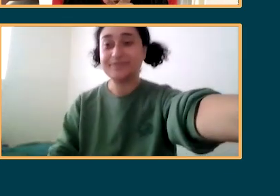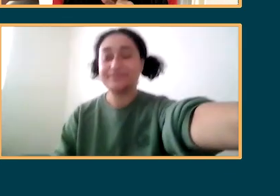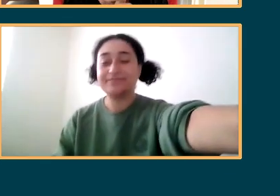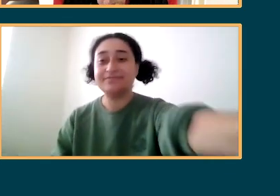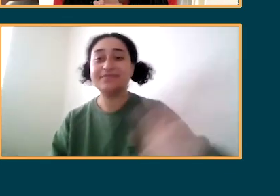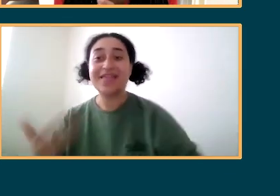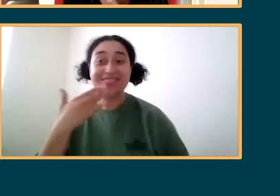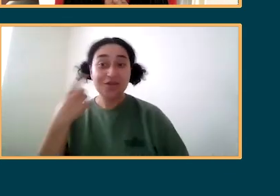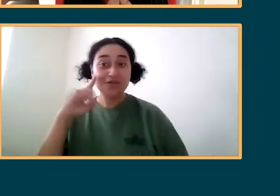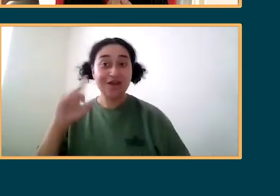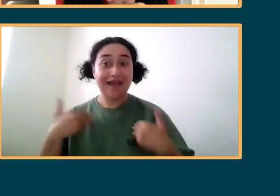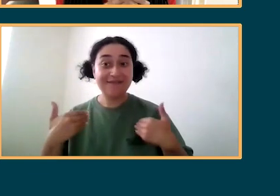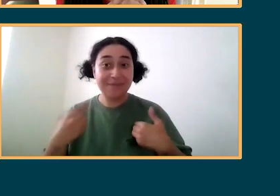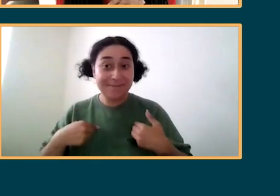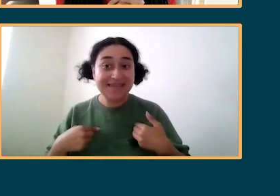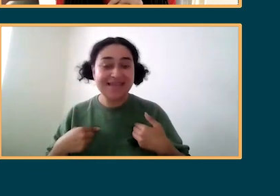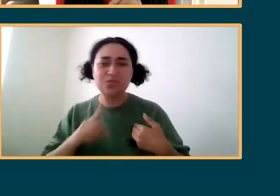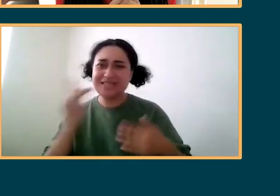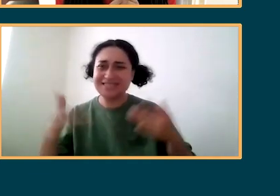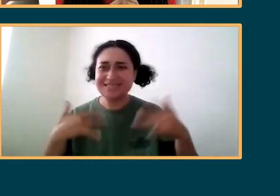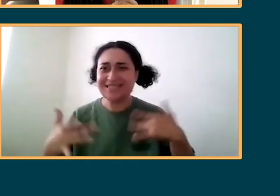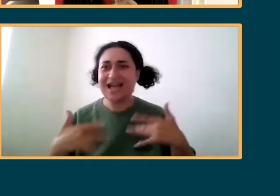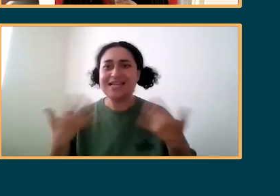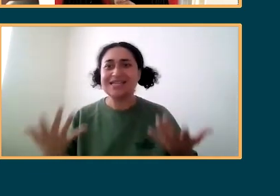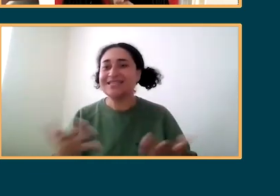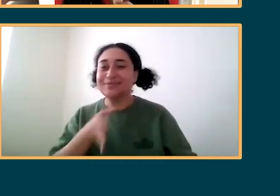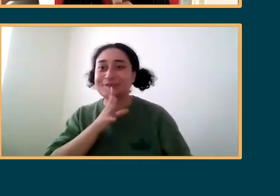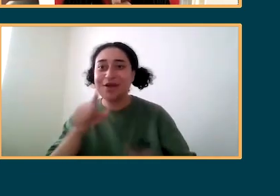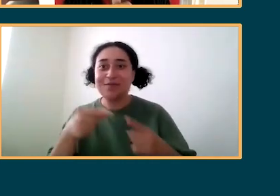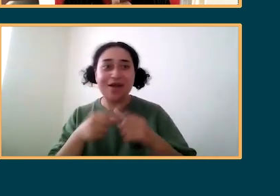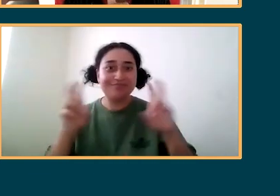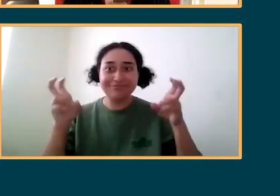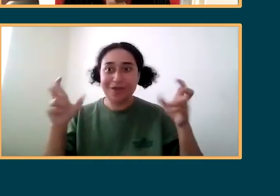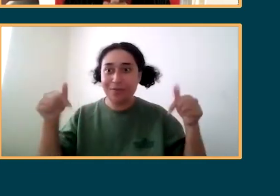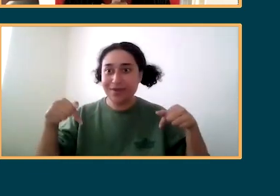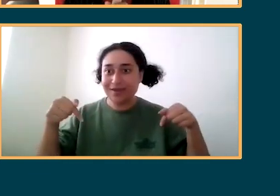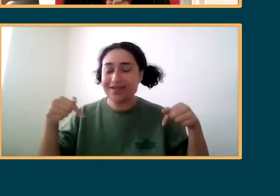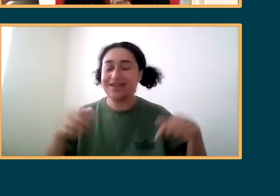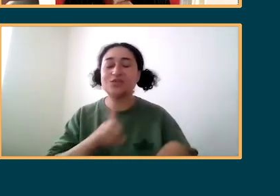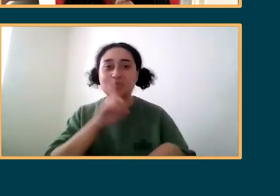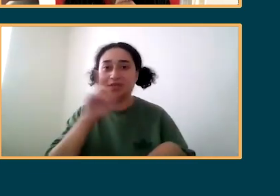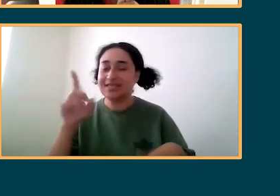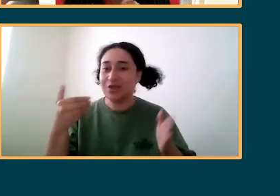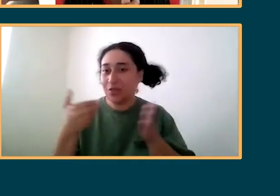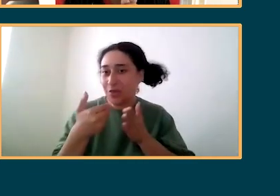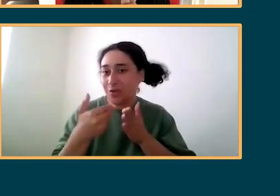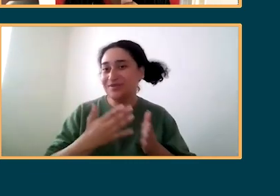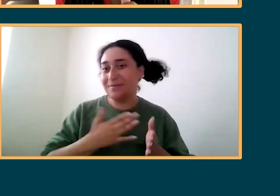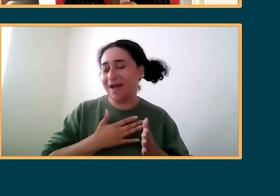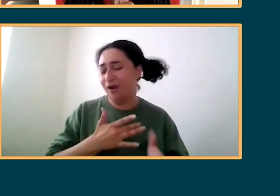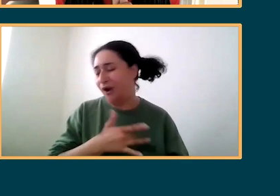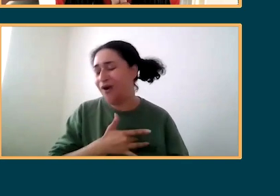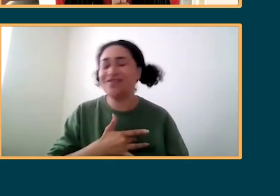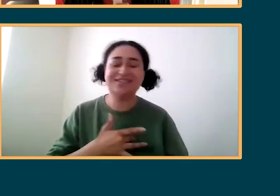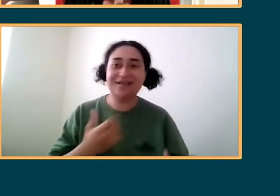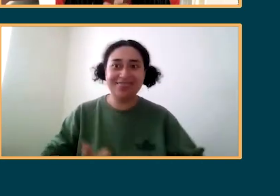I am very excited to speak on this topic. Obviously, it is very close to my heart, my